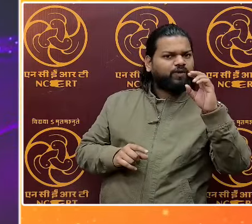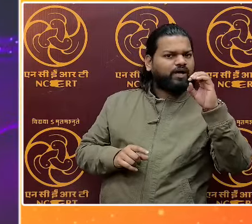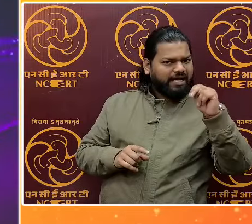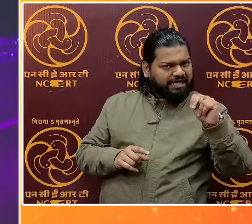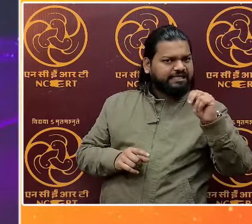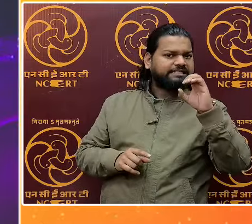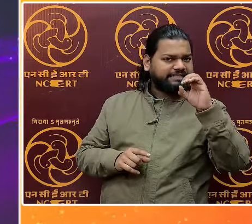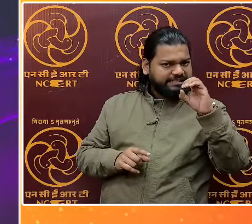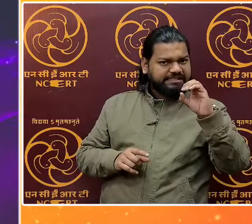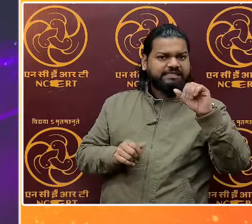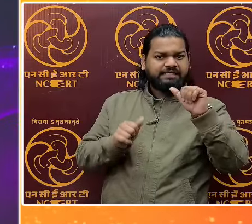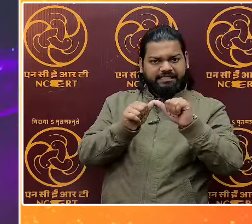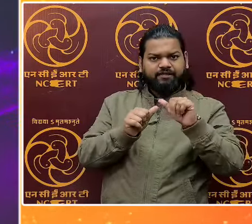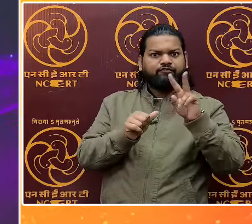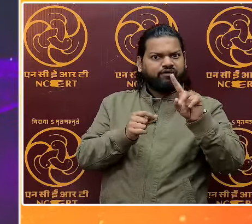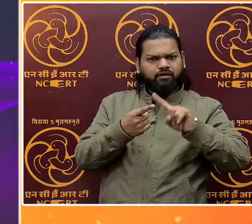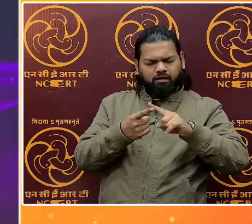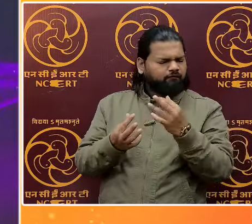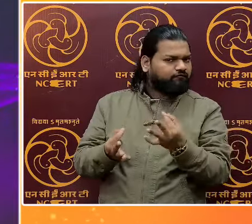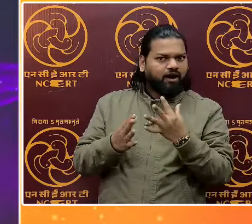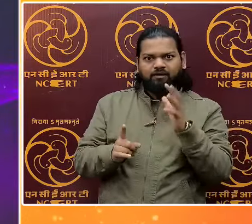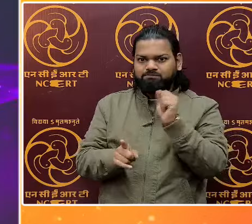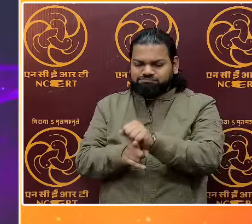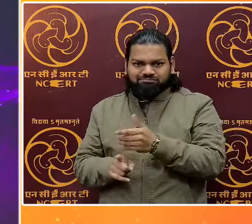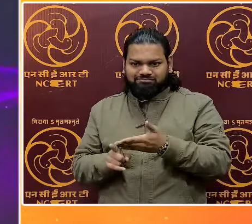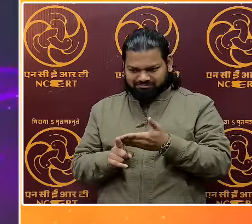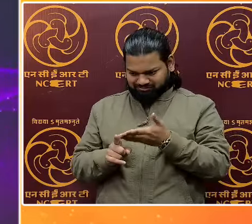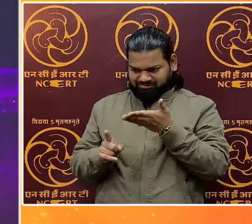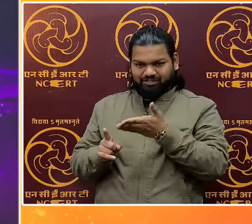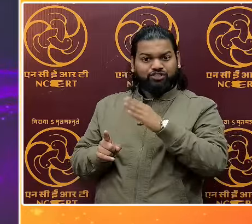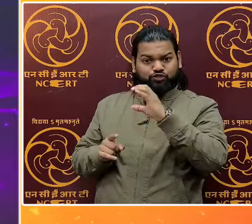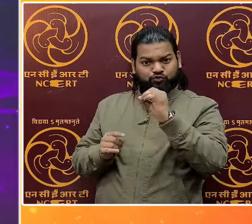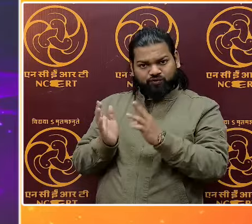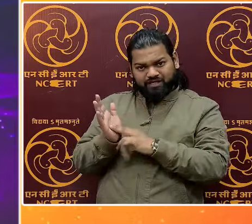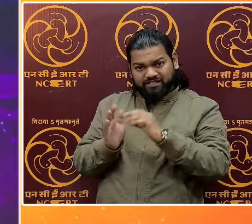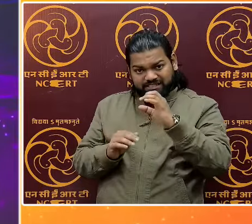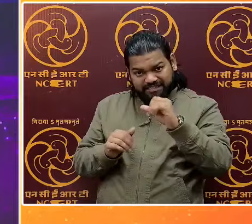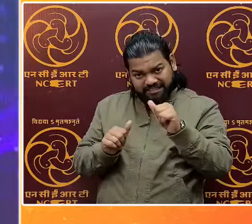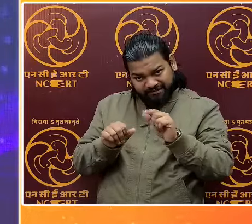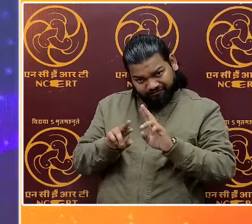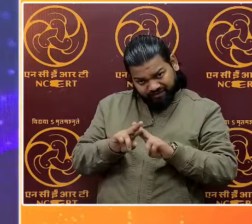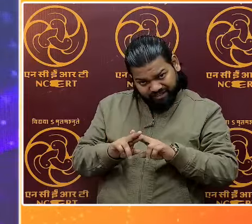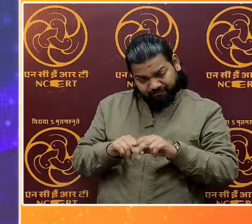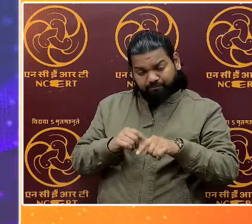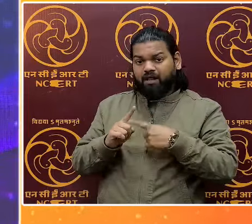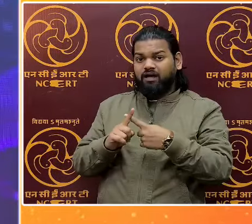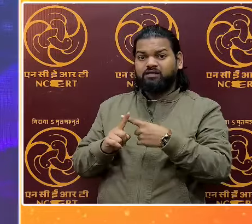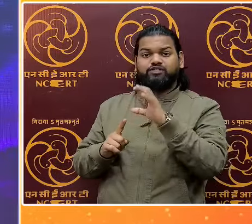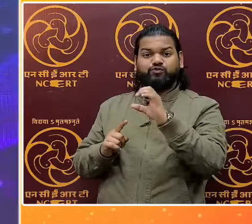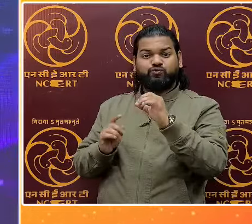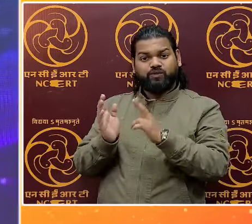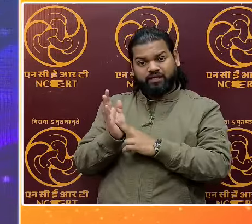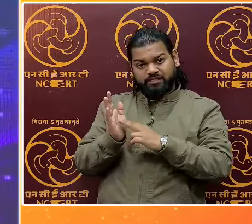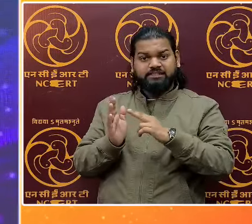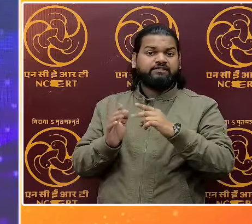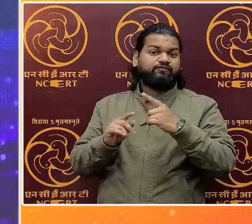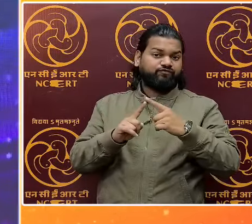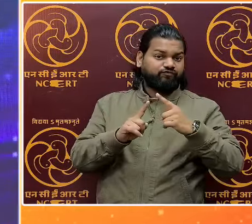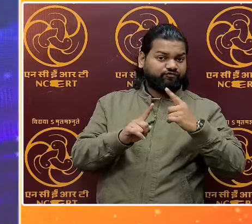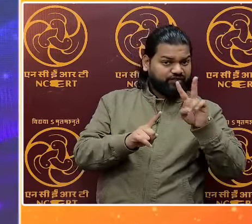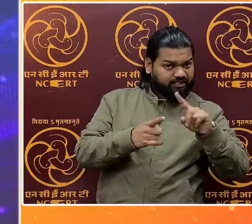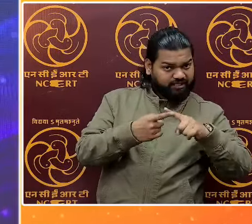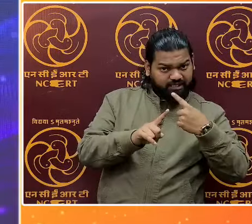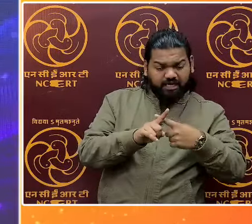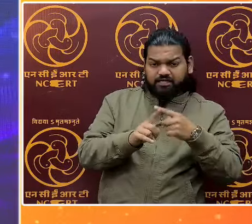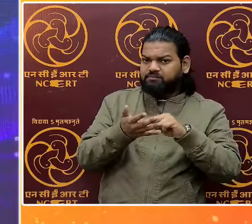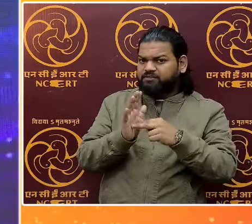very quickly you have identified that which one is convex and which one is concave, right? The touch only tells you. So the